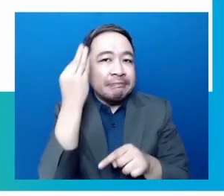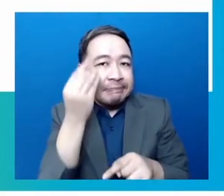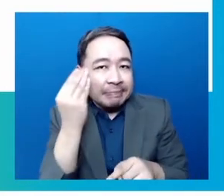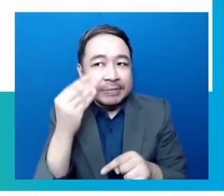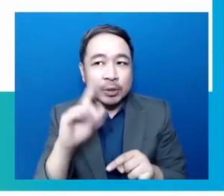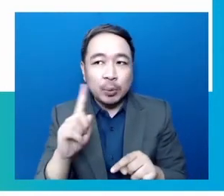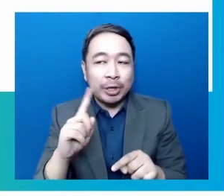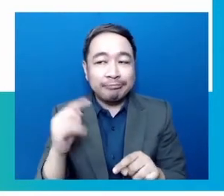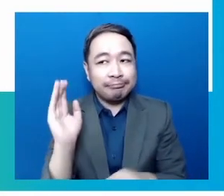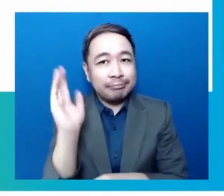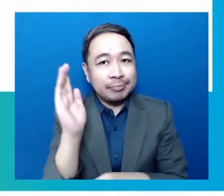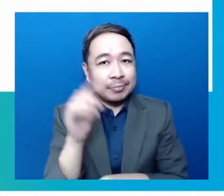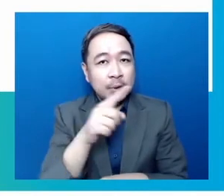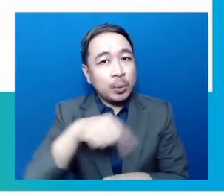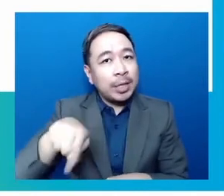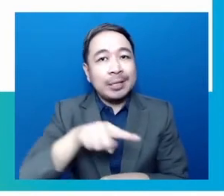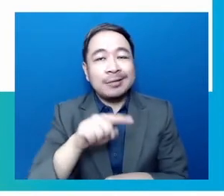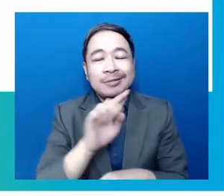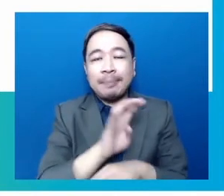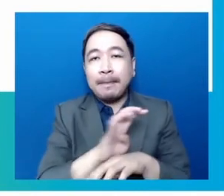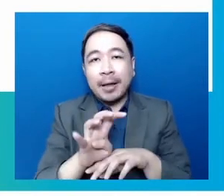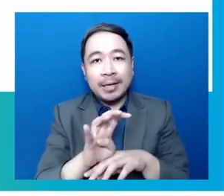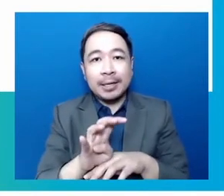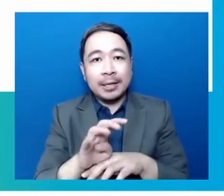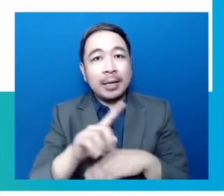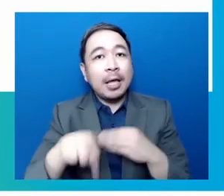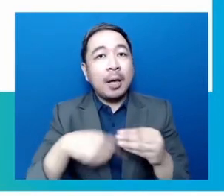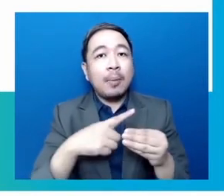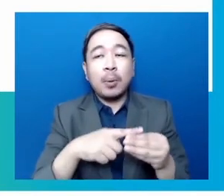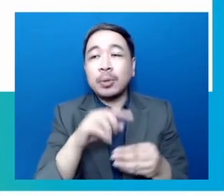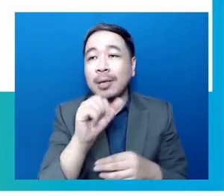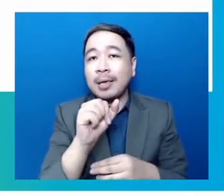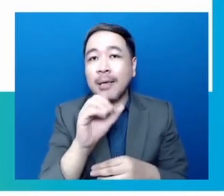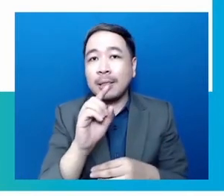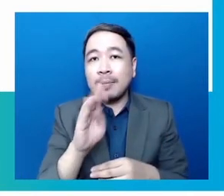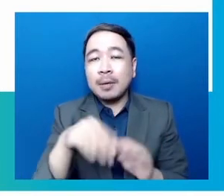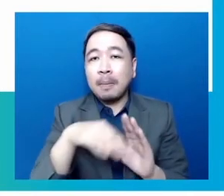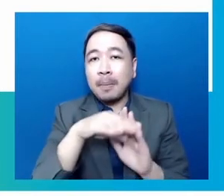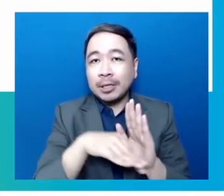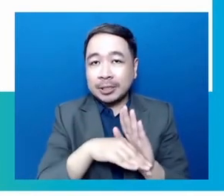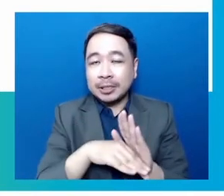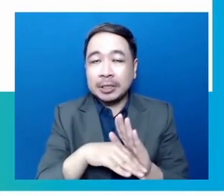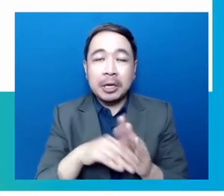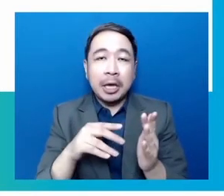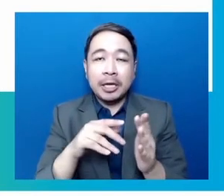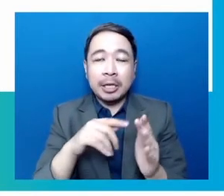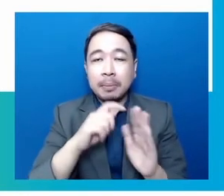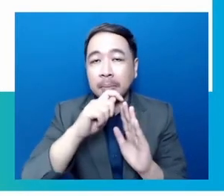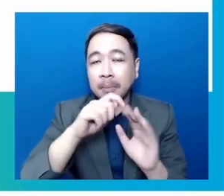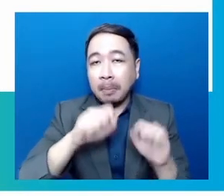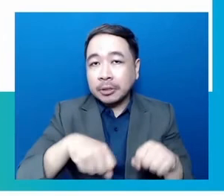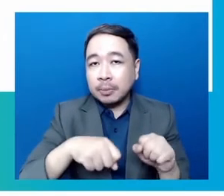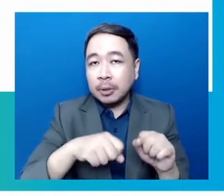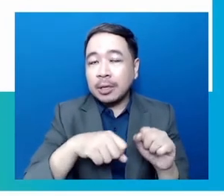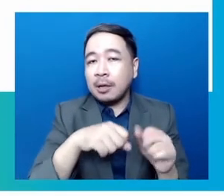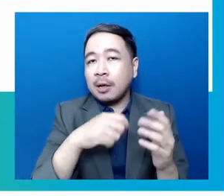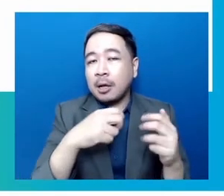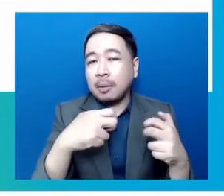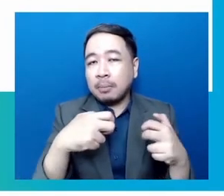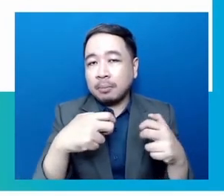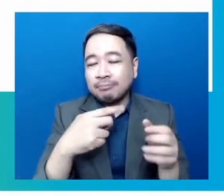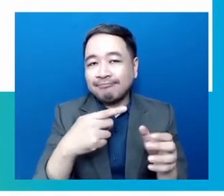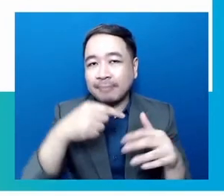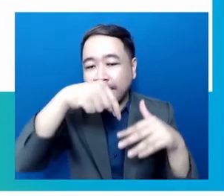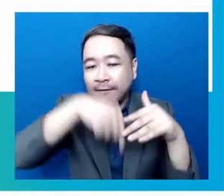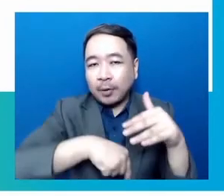colleagues on the ADB energy policy and specific fossil fuel based projects. Over to you.